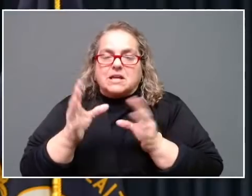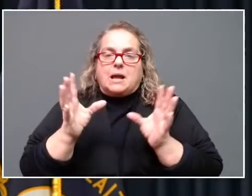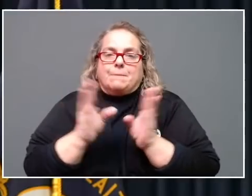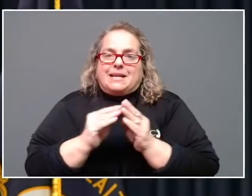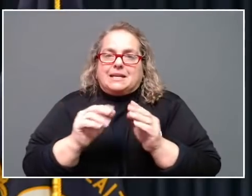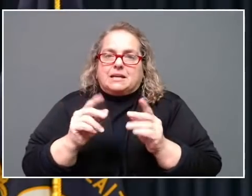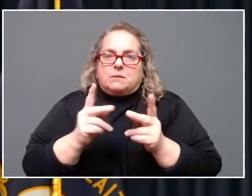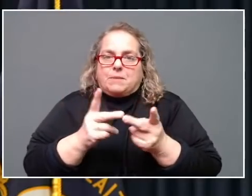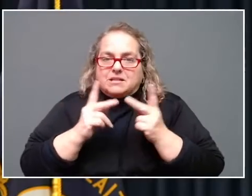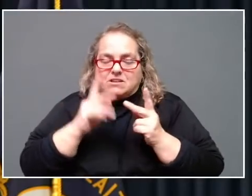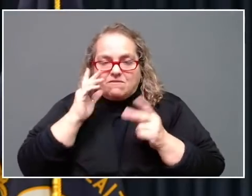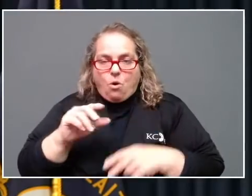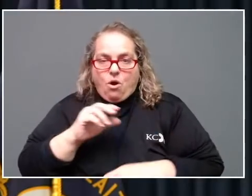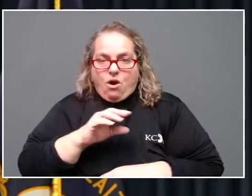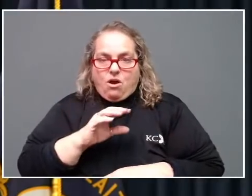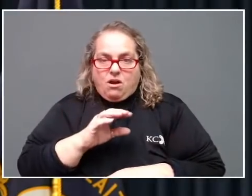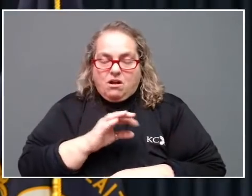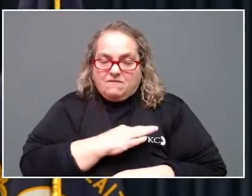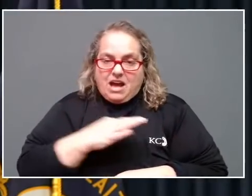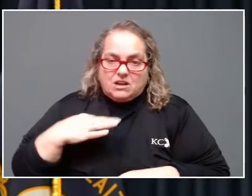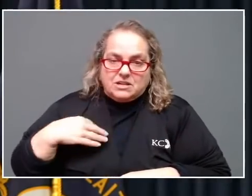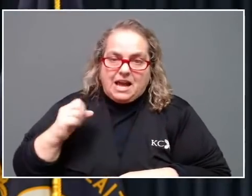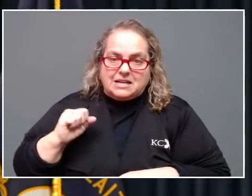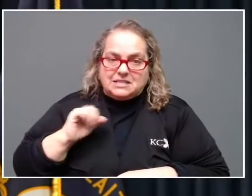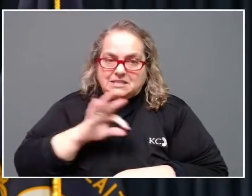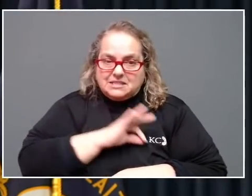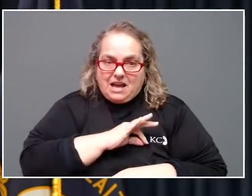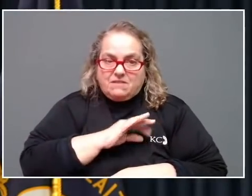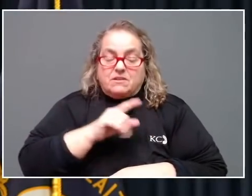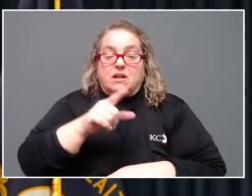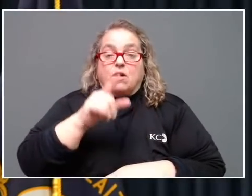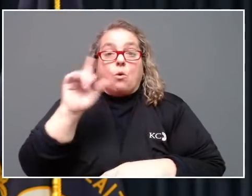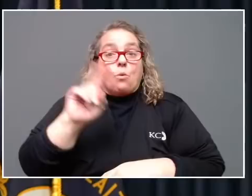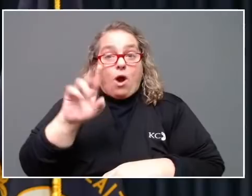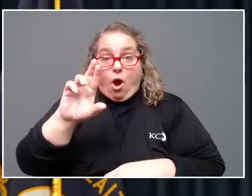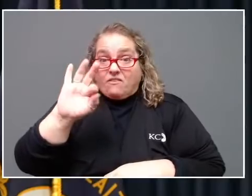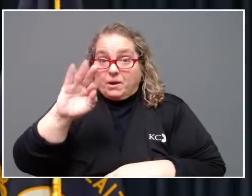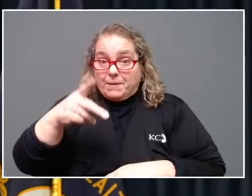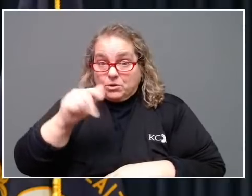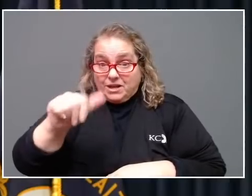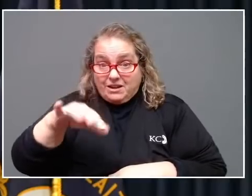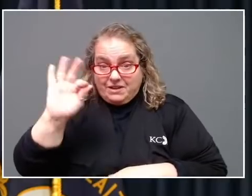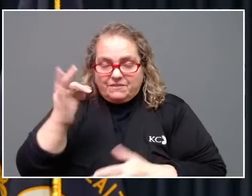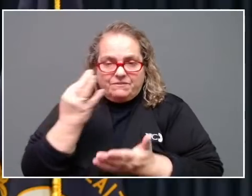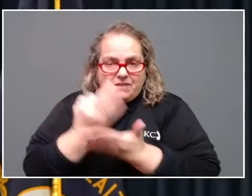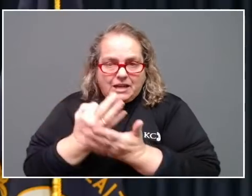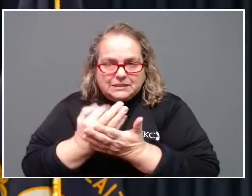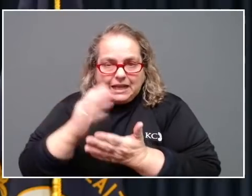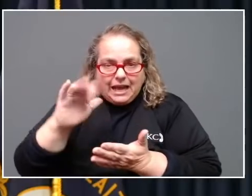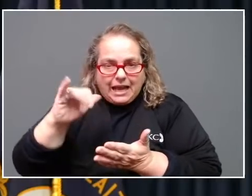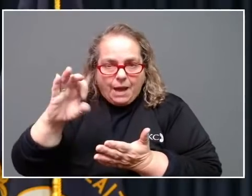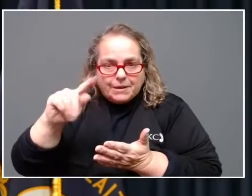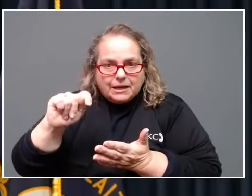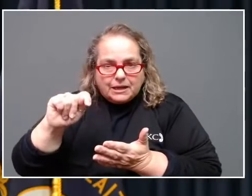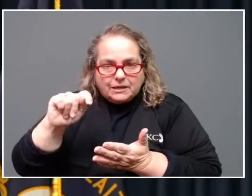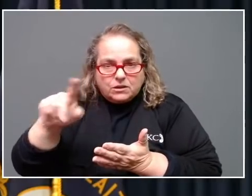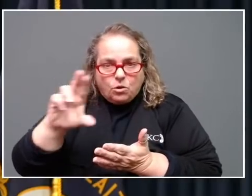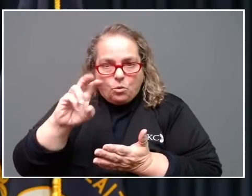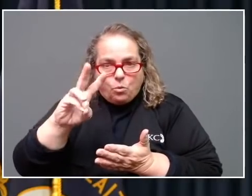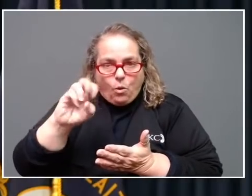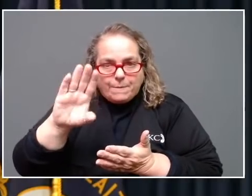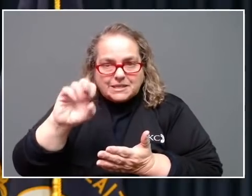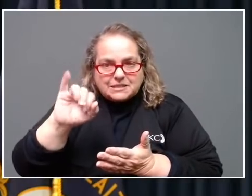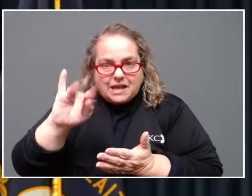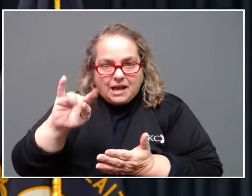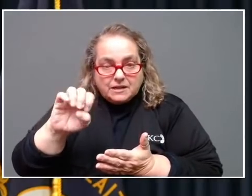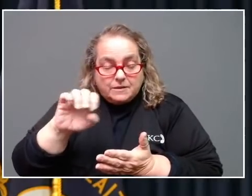The RFP is available on the Finance Cabinet's procurement website. This is a major step, and we've had other major steps,